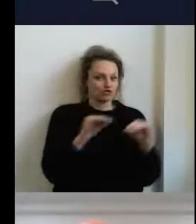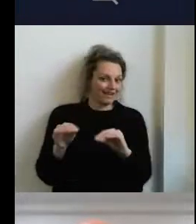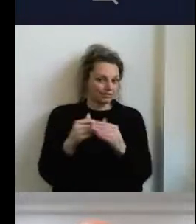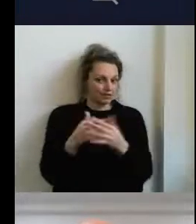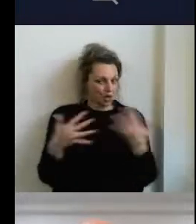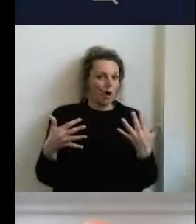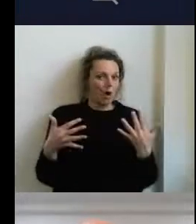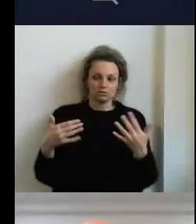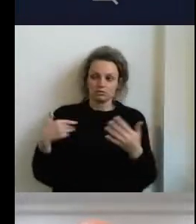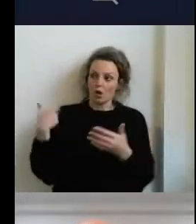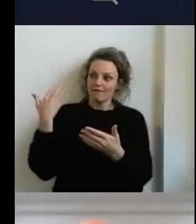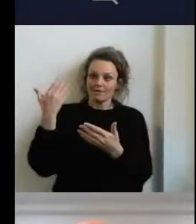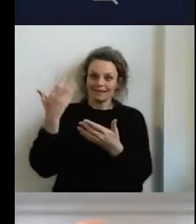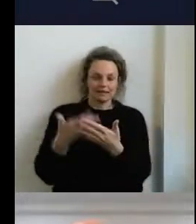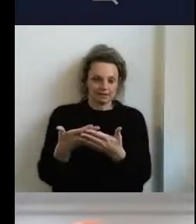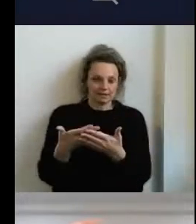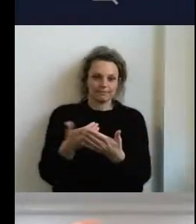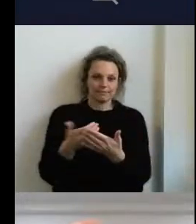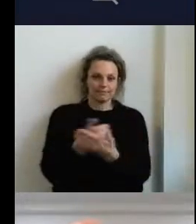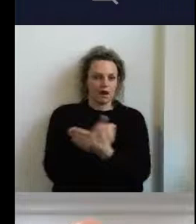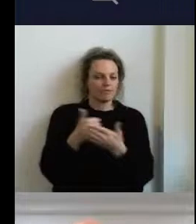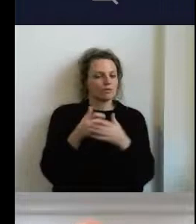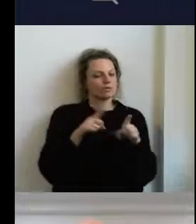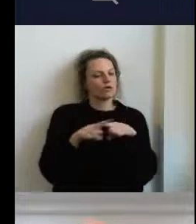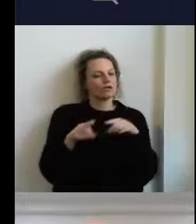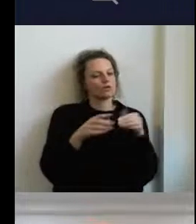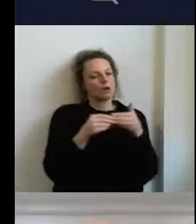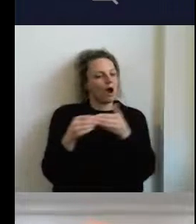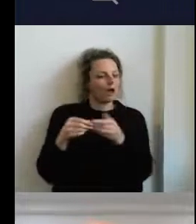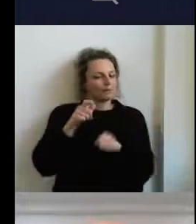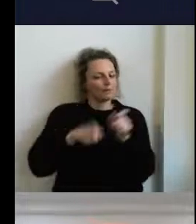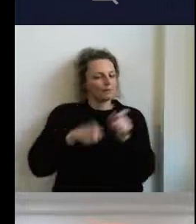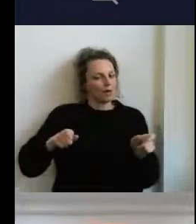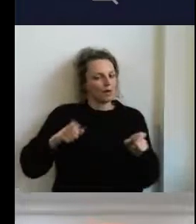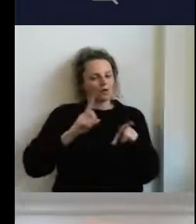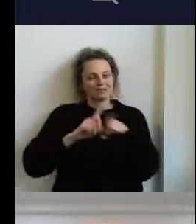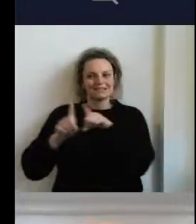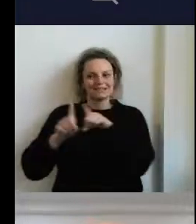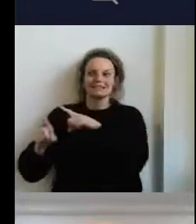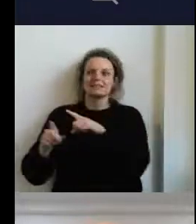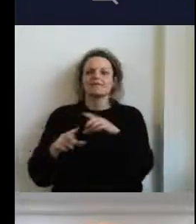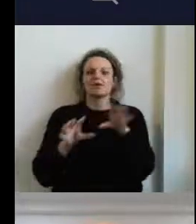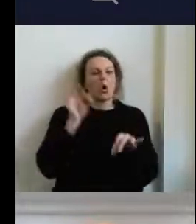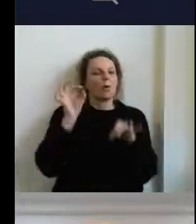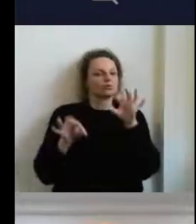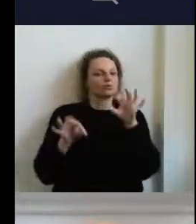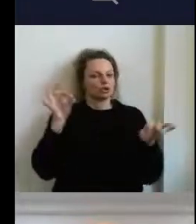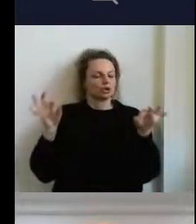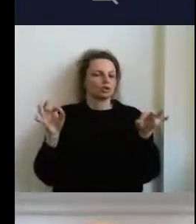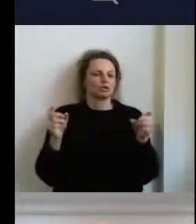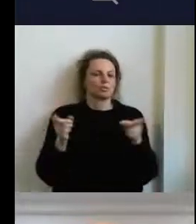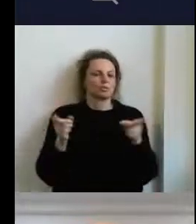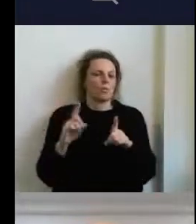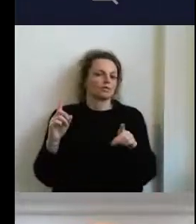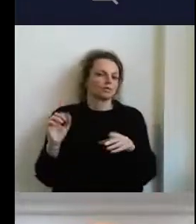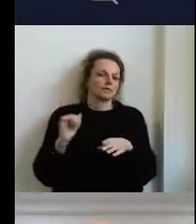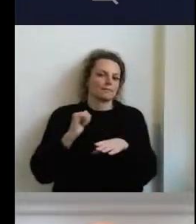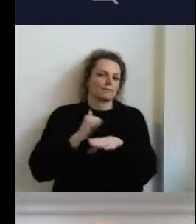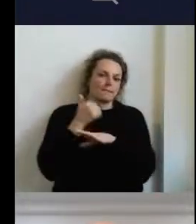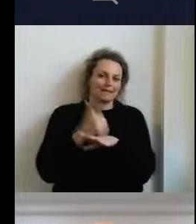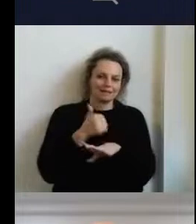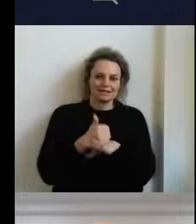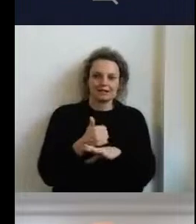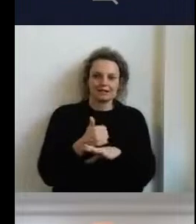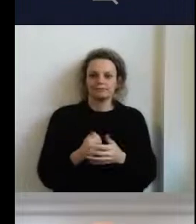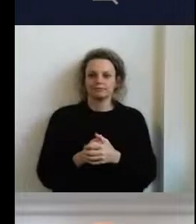guys. But I've always tried to guide people on obviously the options through the market, what's natively built in. My question to